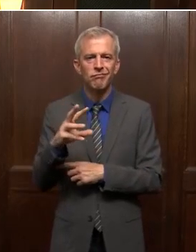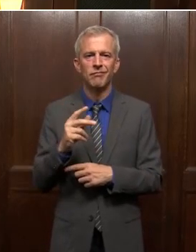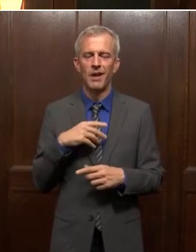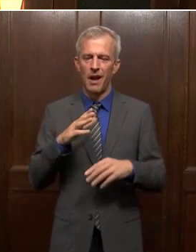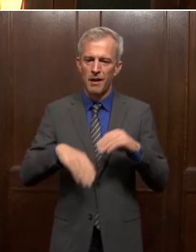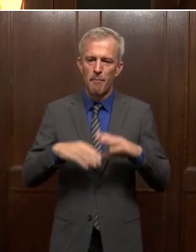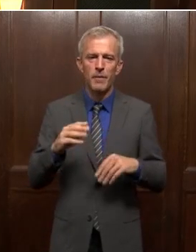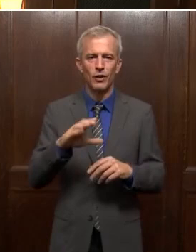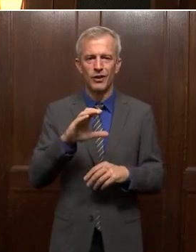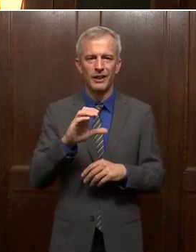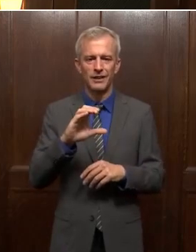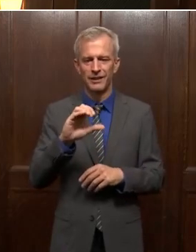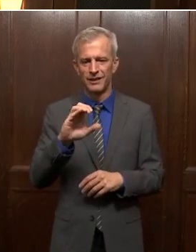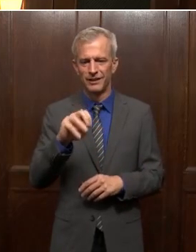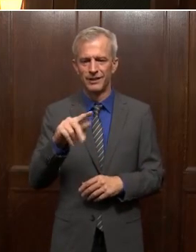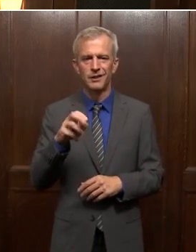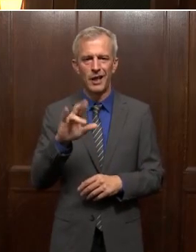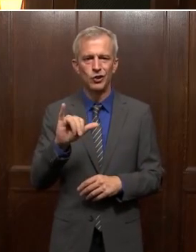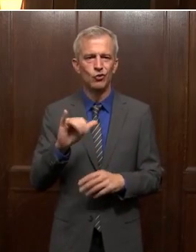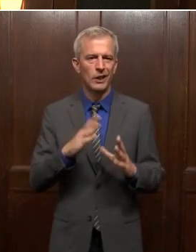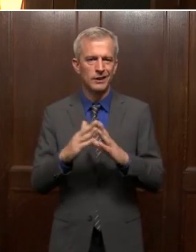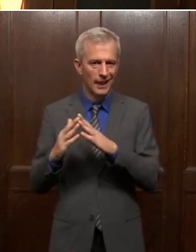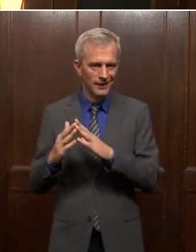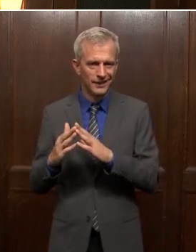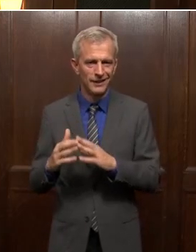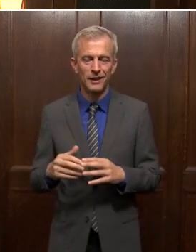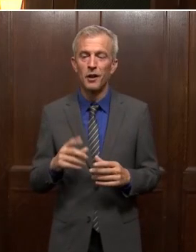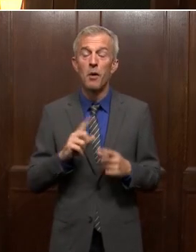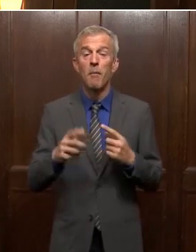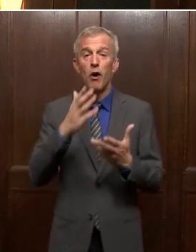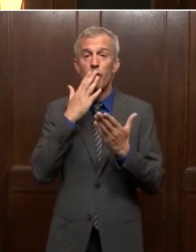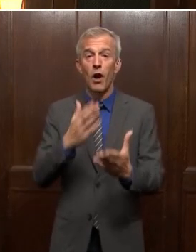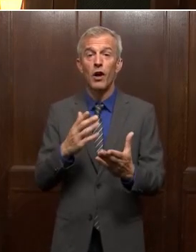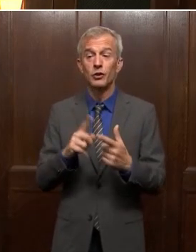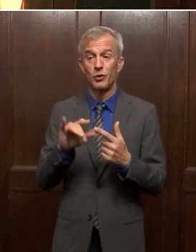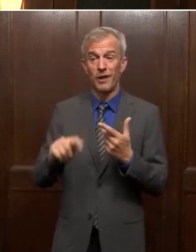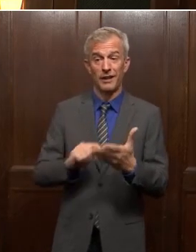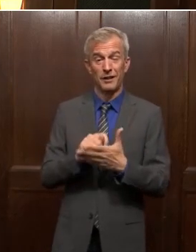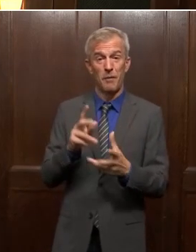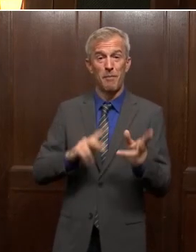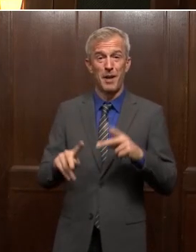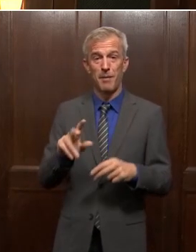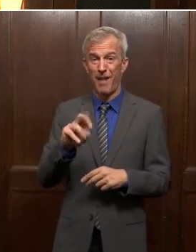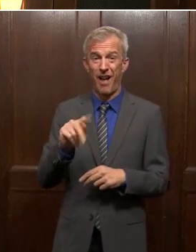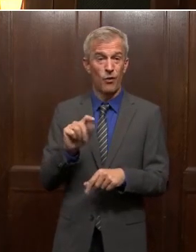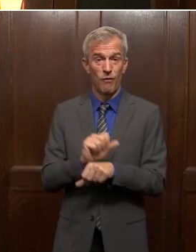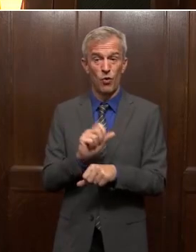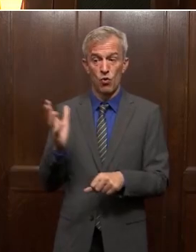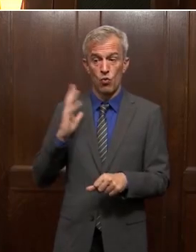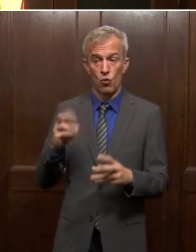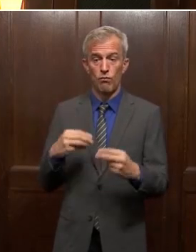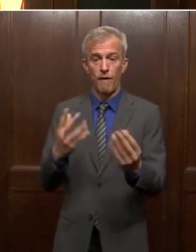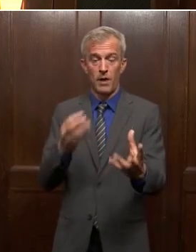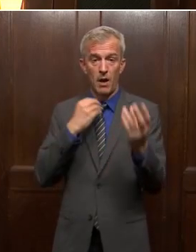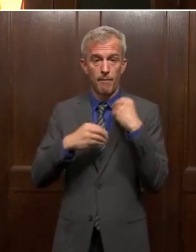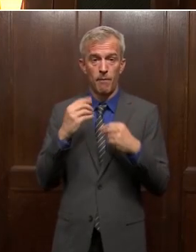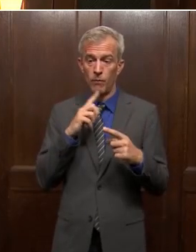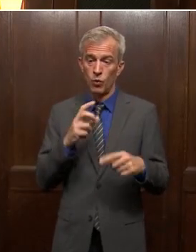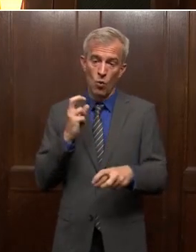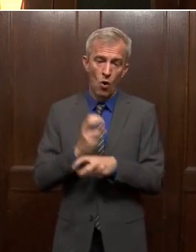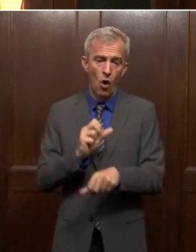City up. But thanks to what was then out of work folks that used to provide meals to